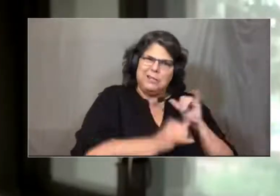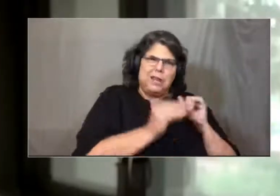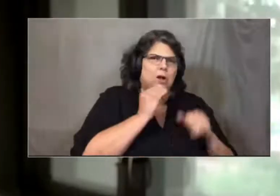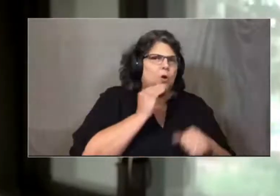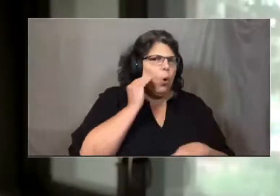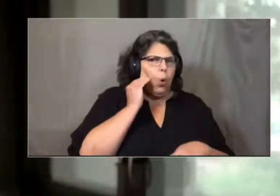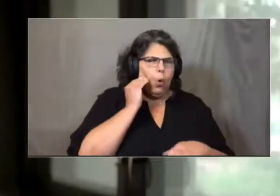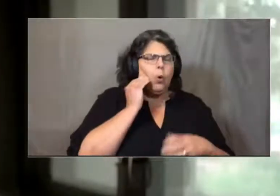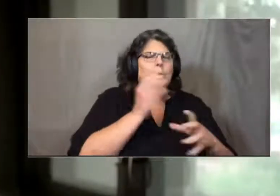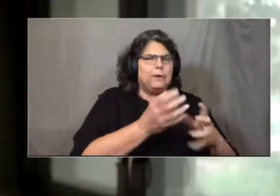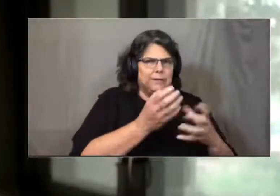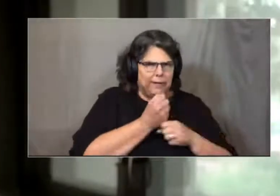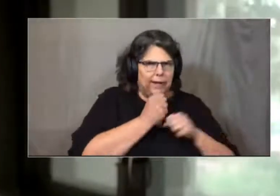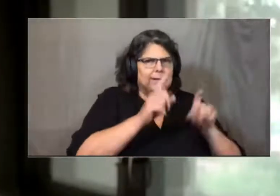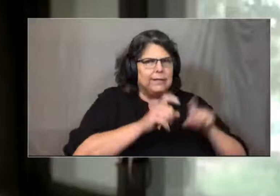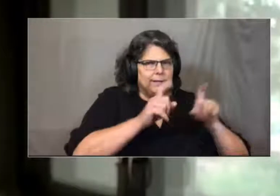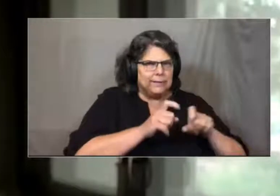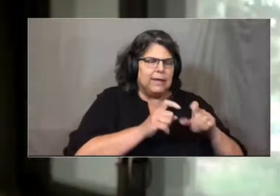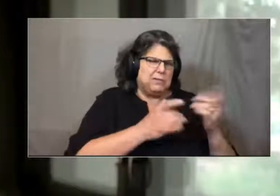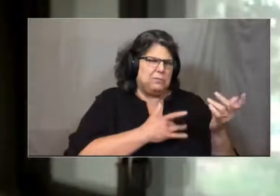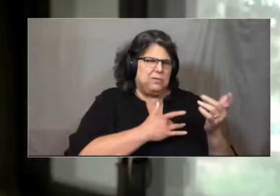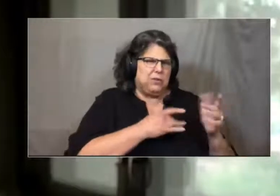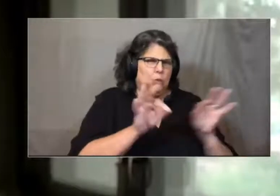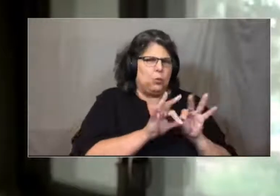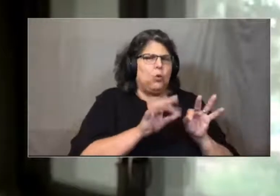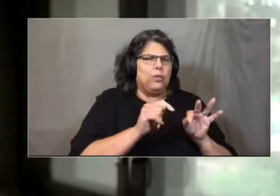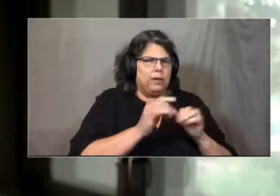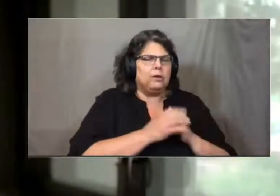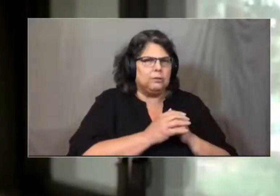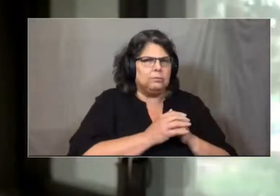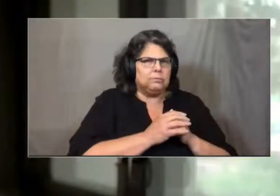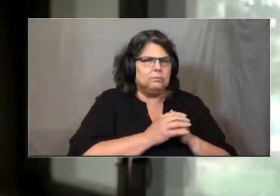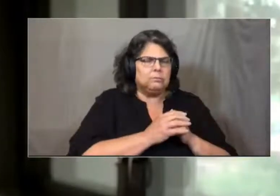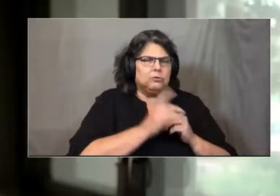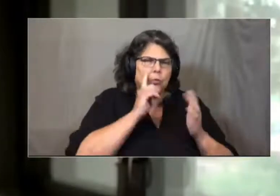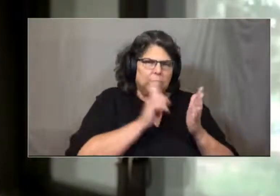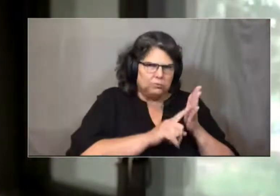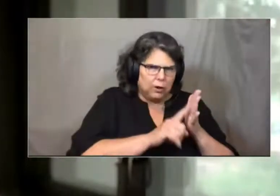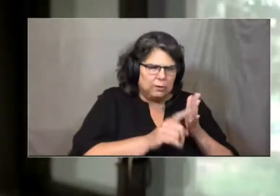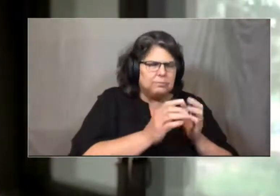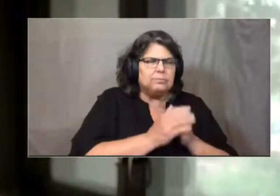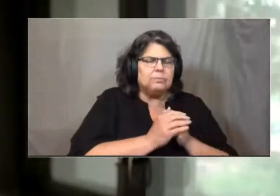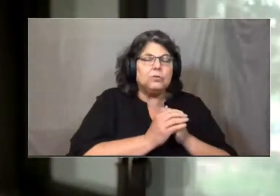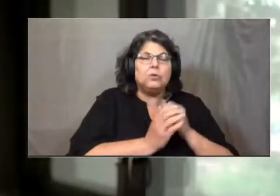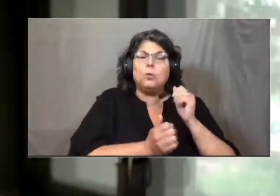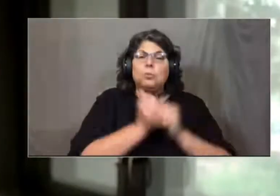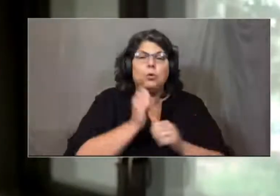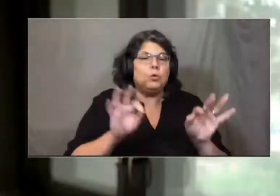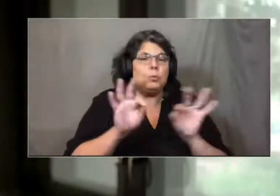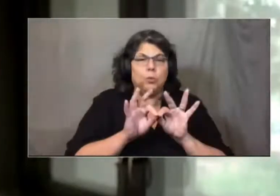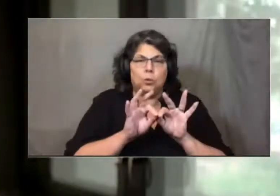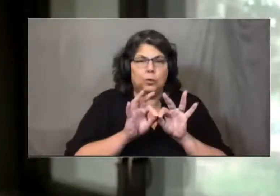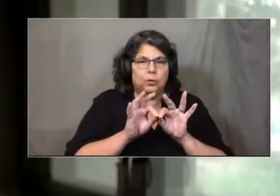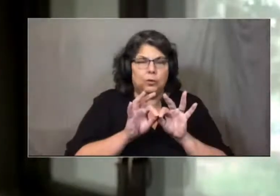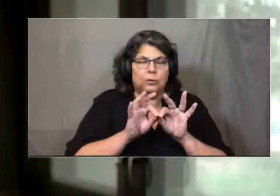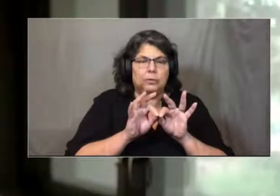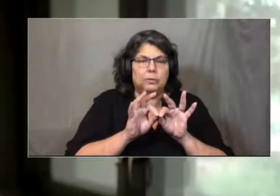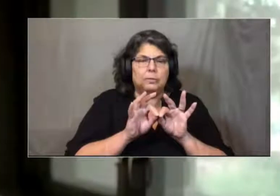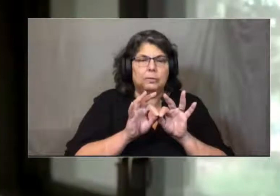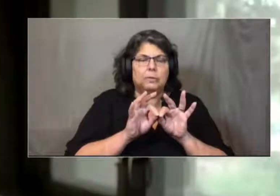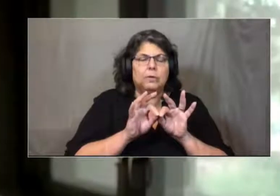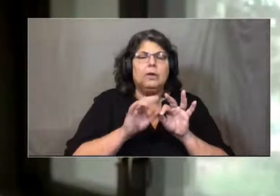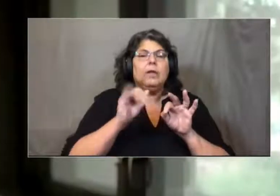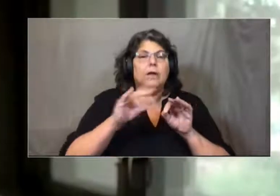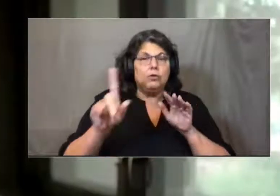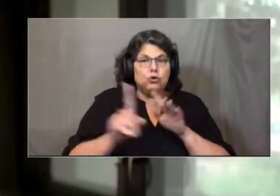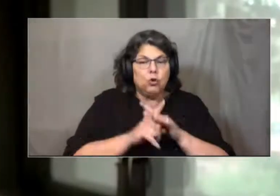them tested if it's warranted. We track them down and investigate them. So the main things are that when you are at one of these